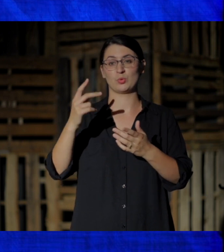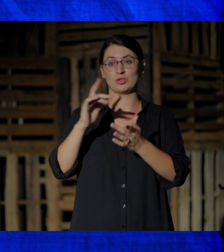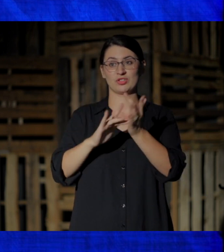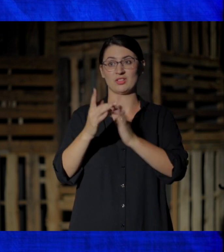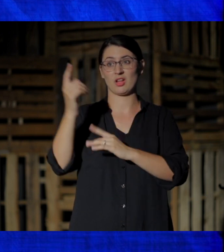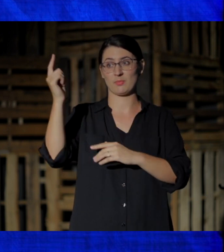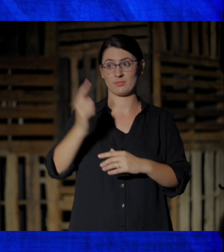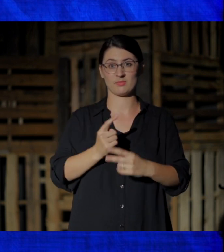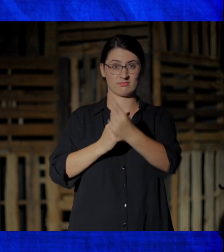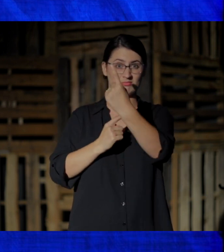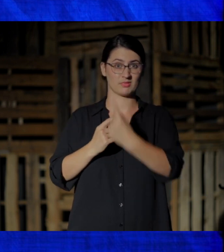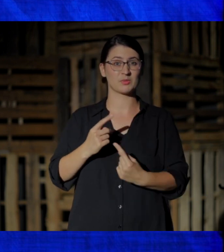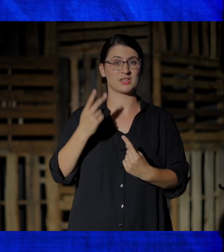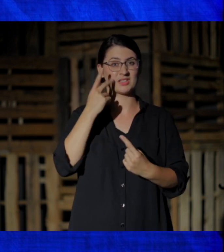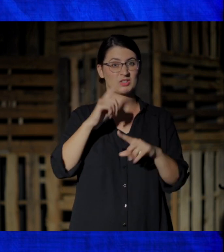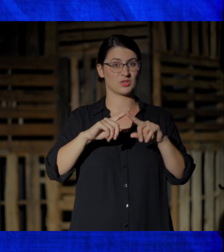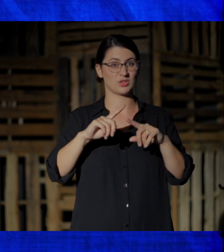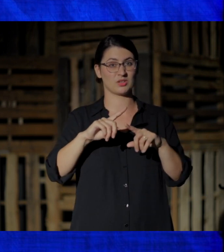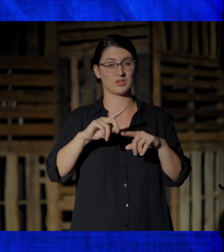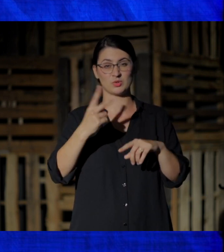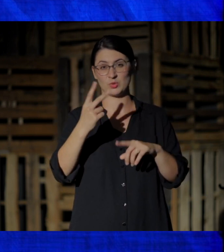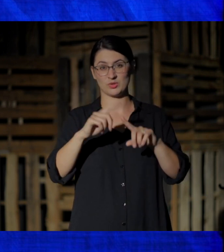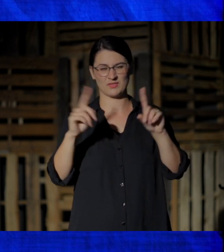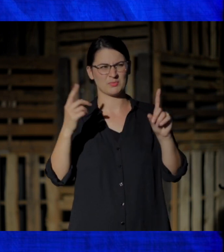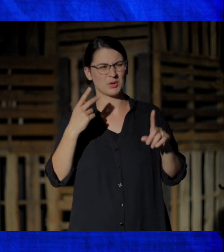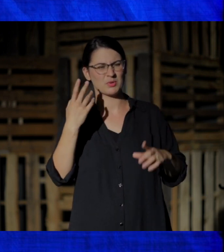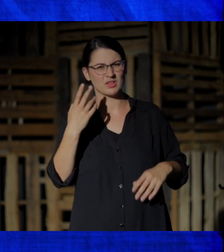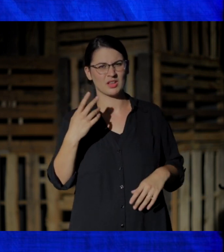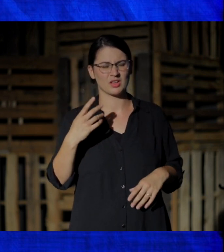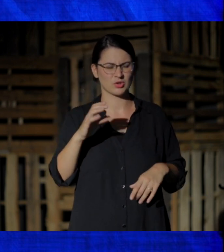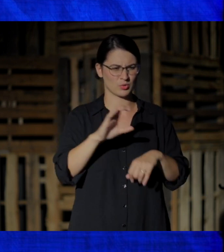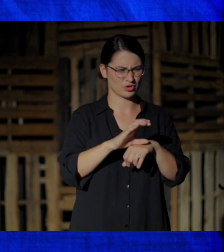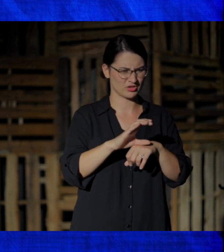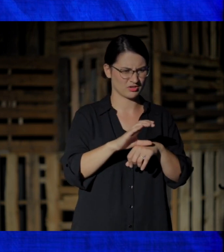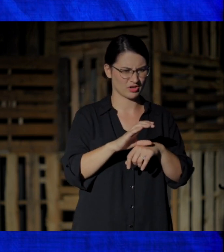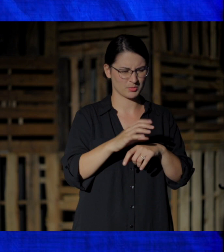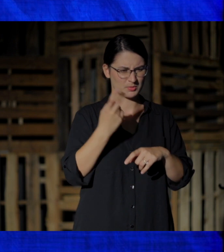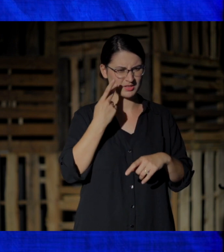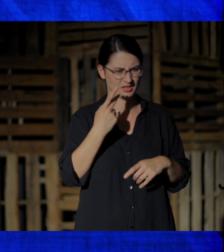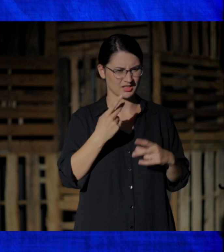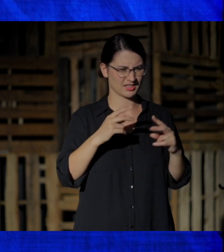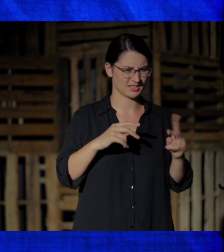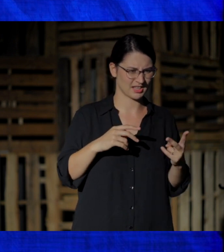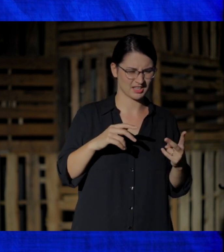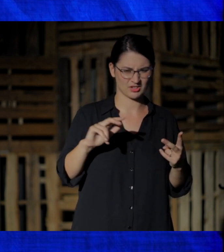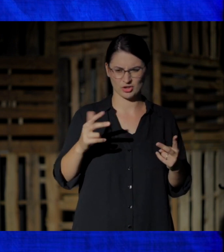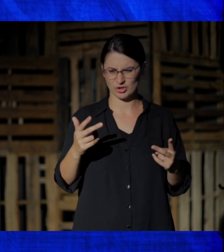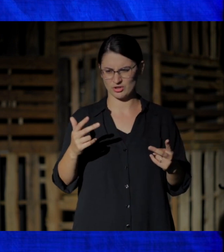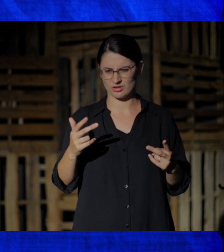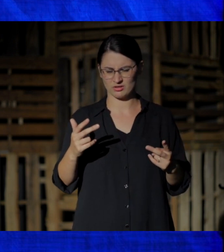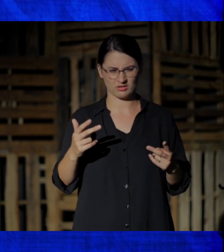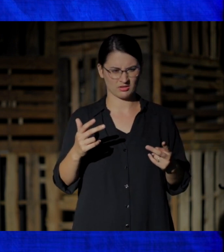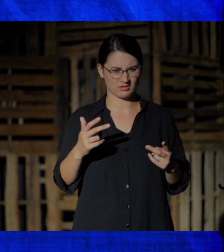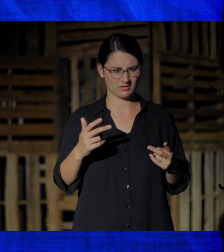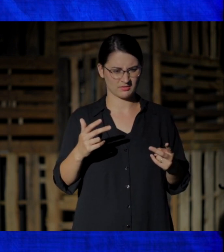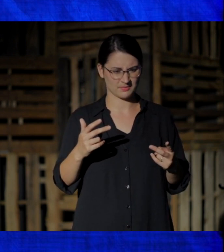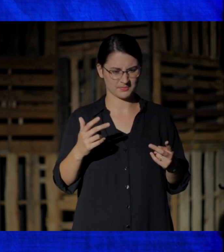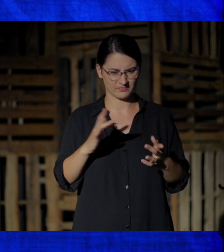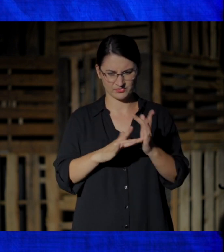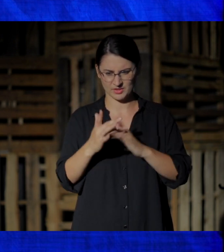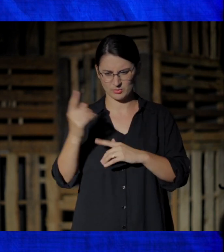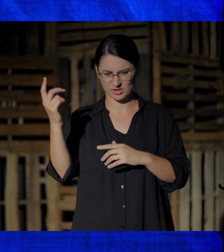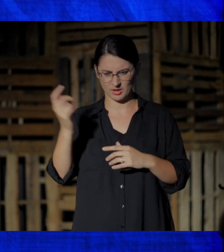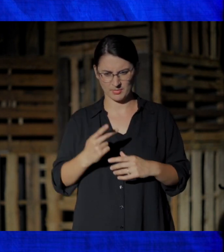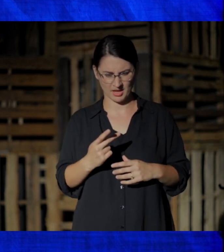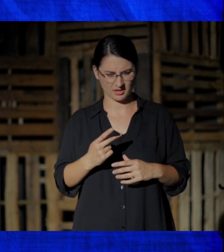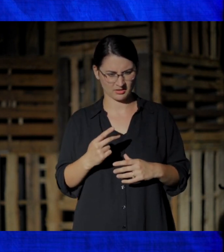be two teachings. So there was like a second and a third, but I couldn't find a third. But the Bible's teaching about a second and third, like Jesus was going to come and all Christians were